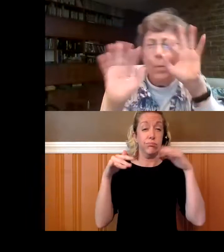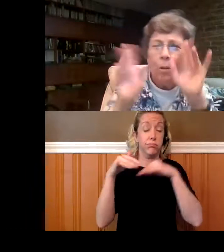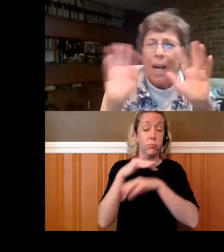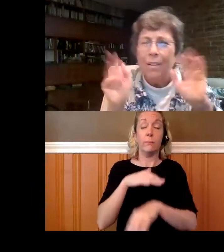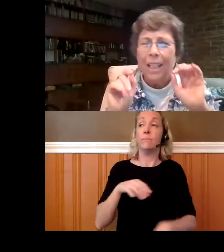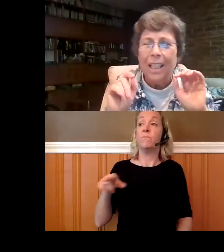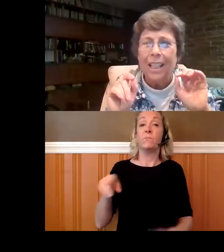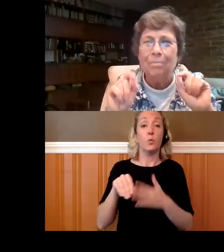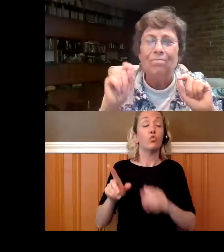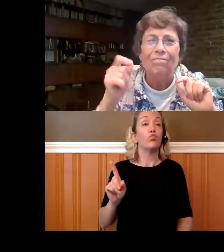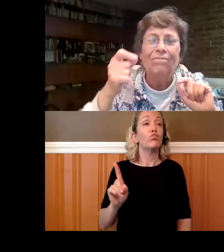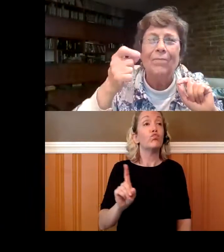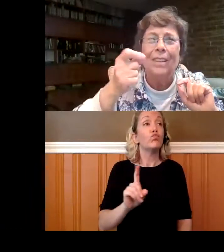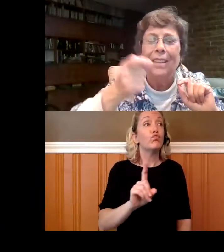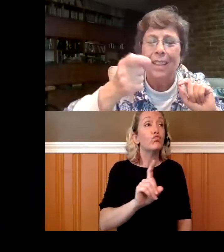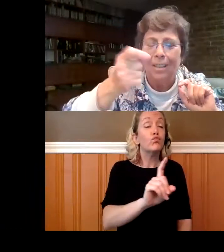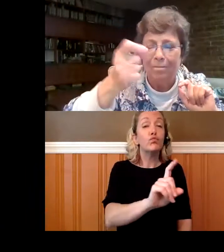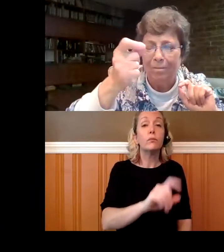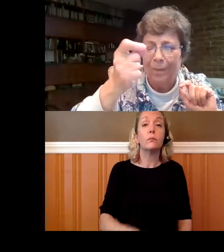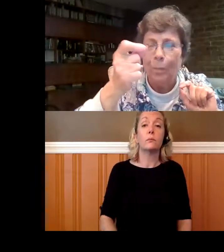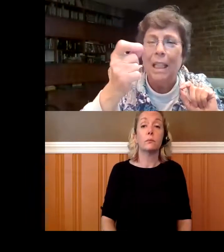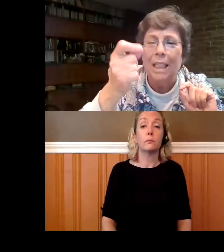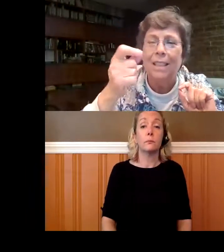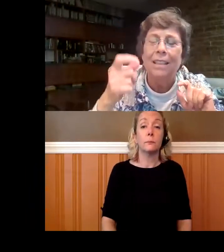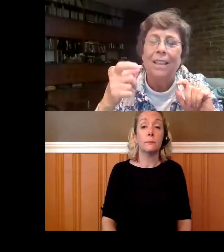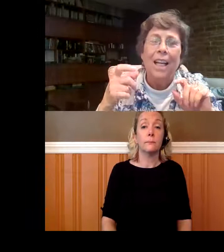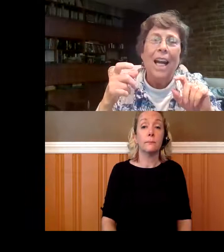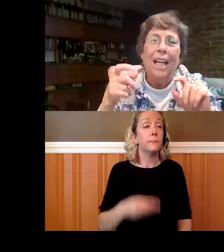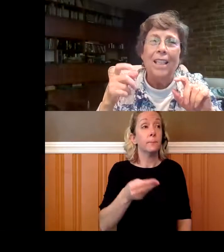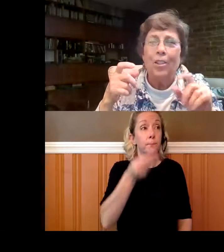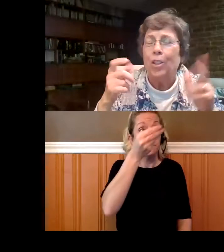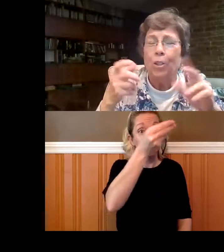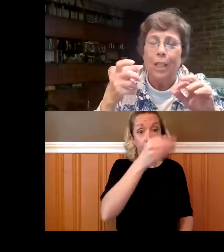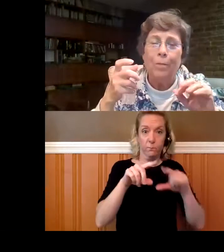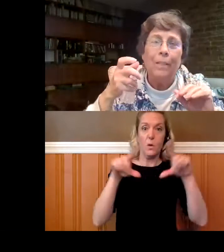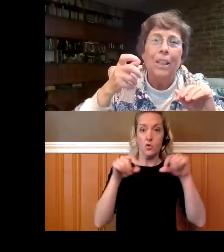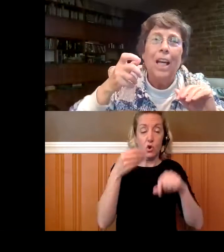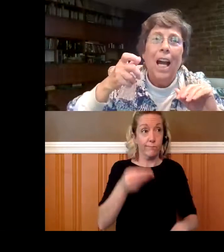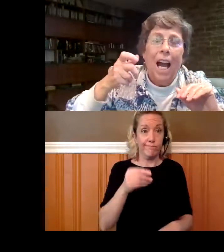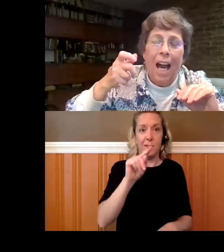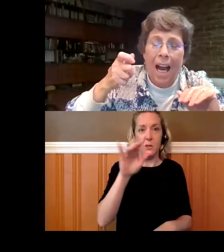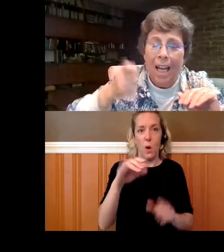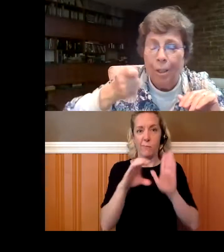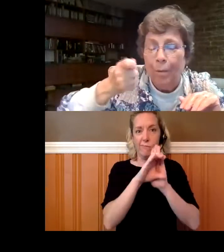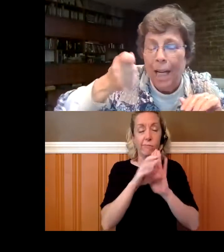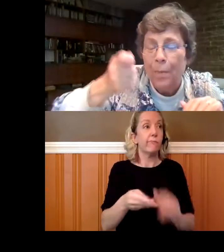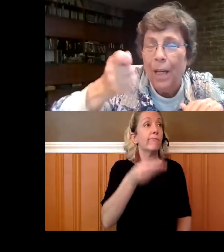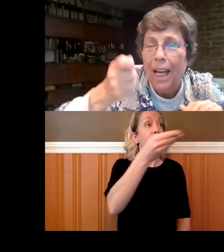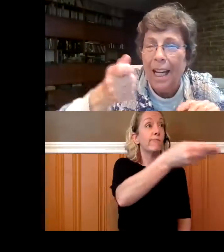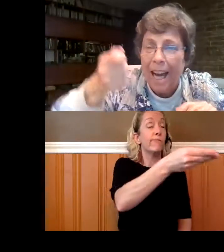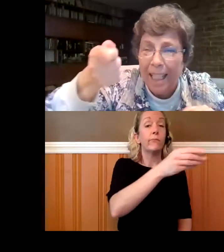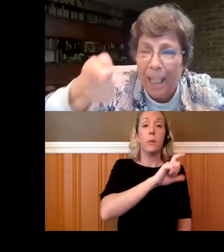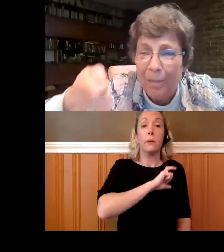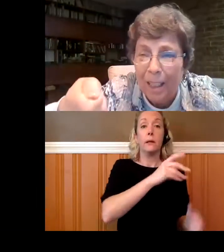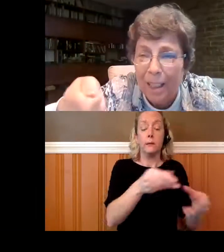police and the security, whatever. And so he went up and handed him the card, and the policeman looked at this card and looked at